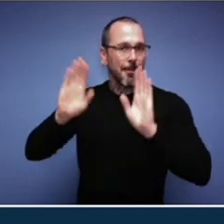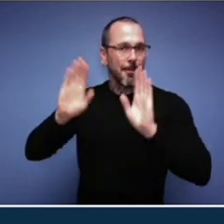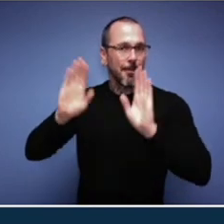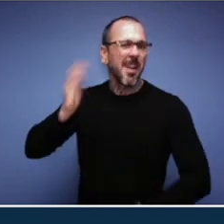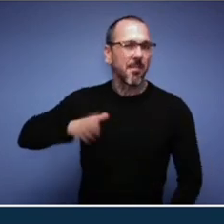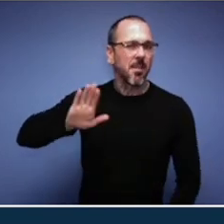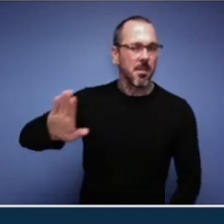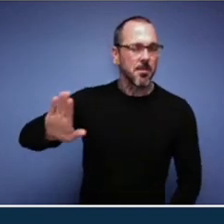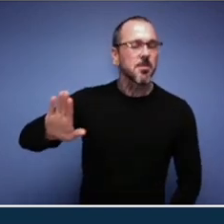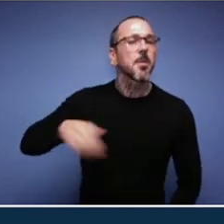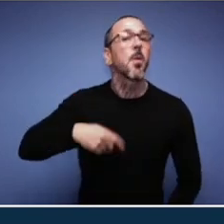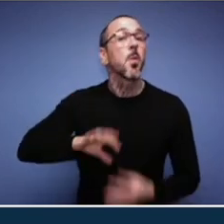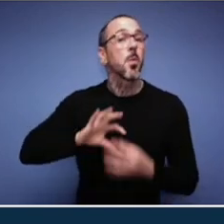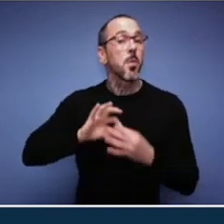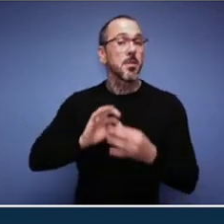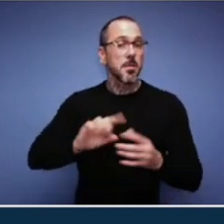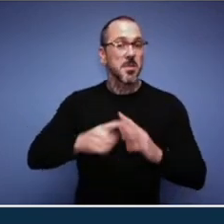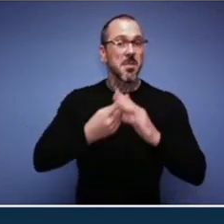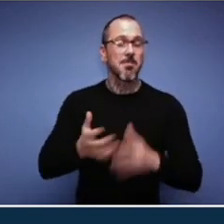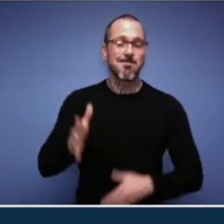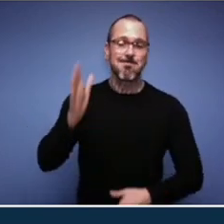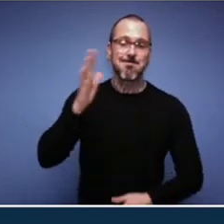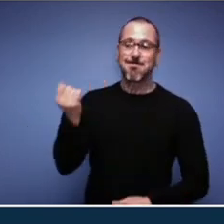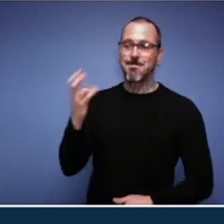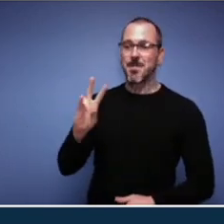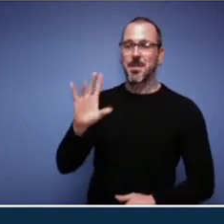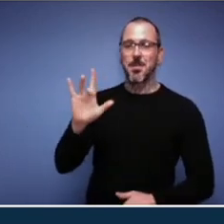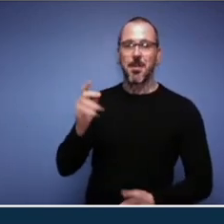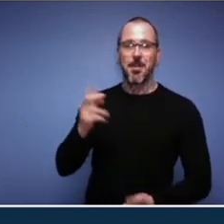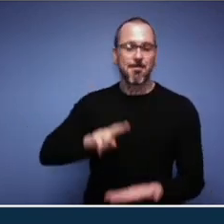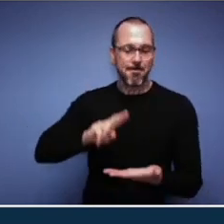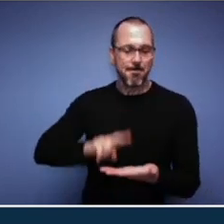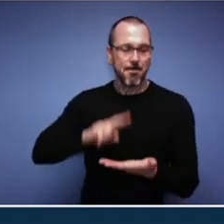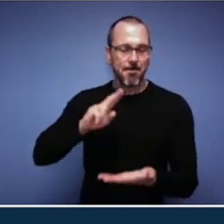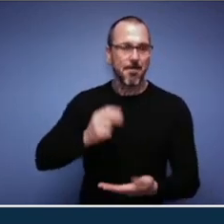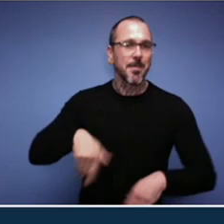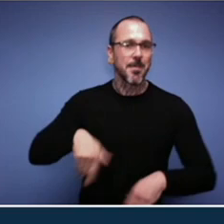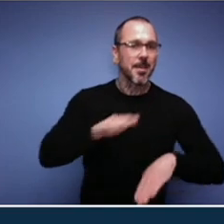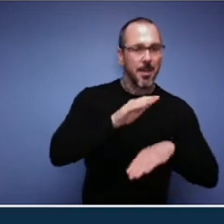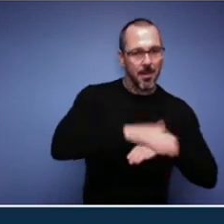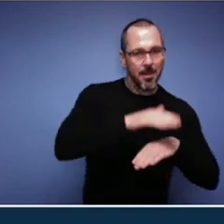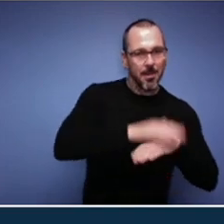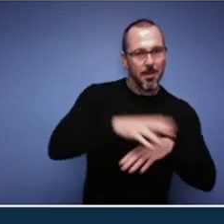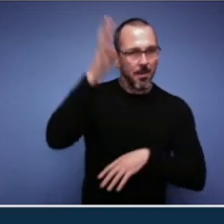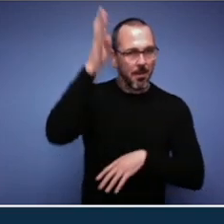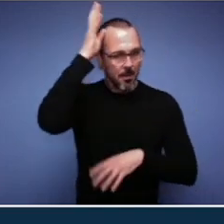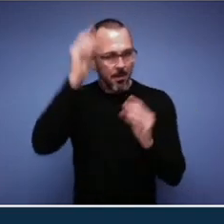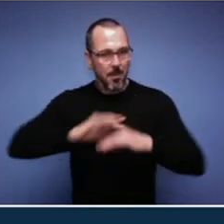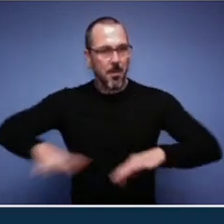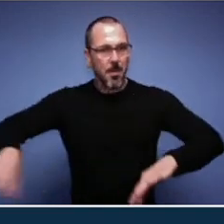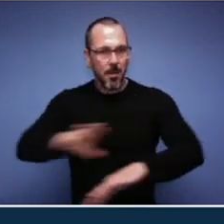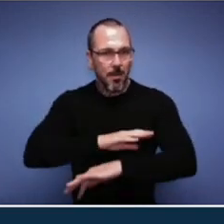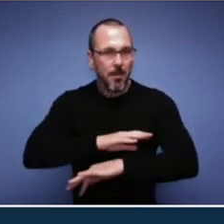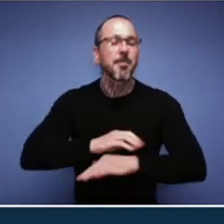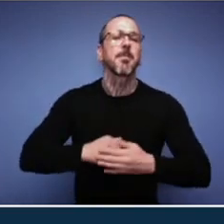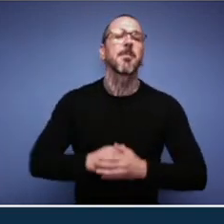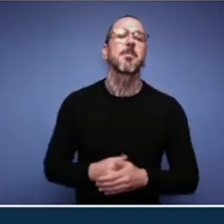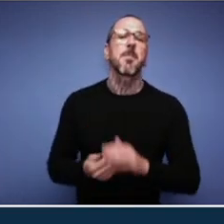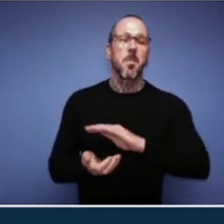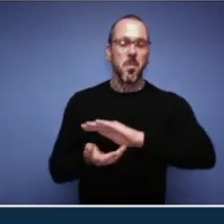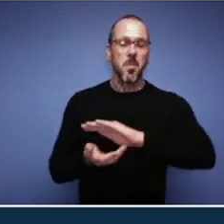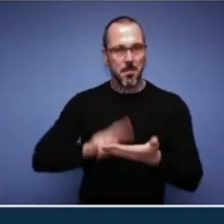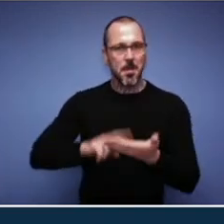Crown, dating back to 1725. As treaty beneficiaries, we recognize that we are all treaty people.